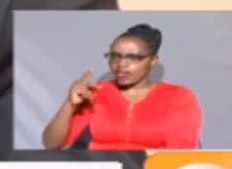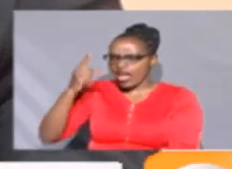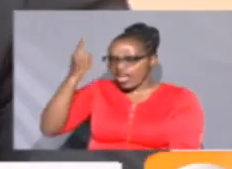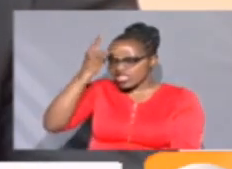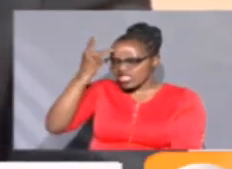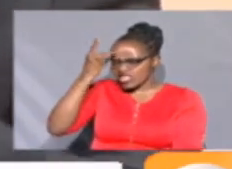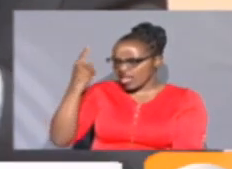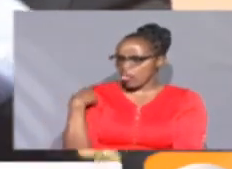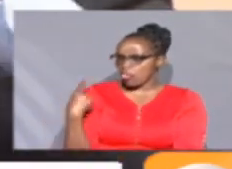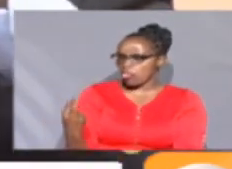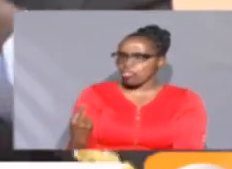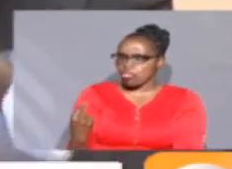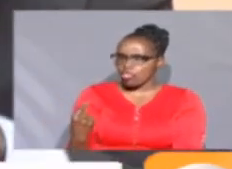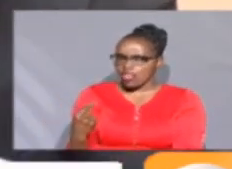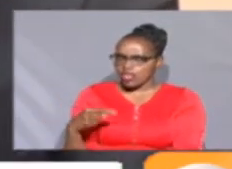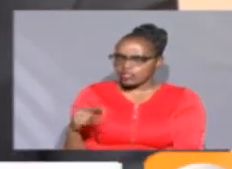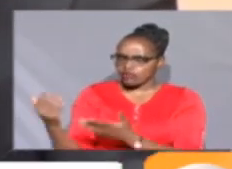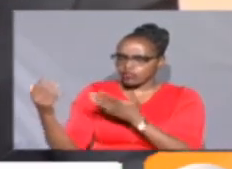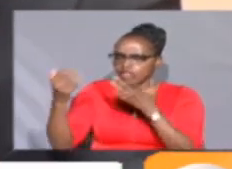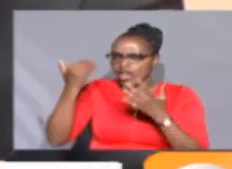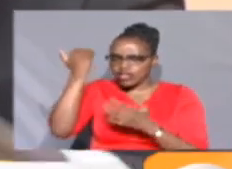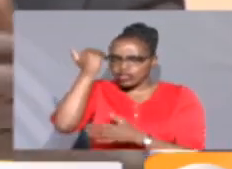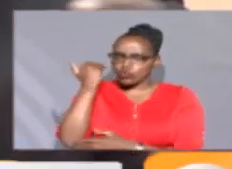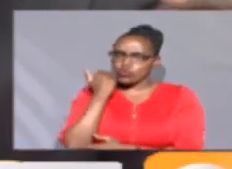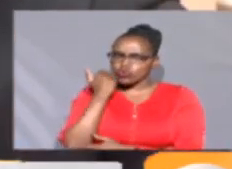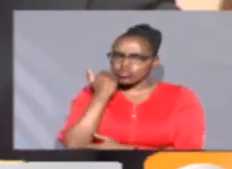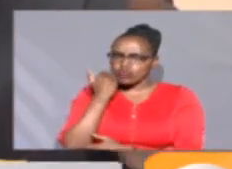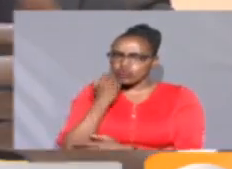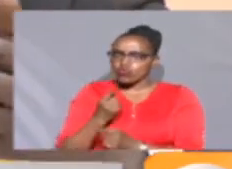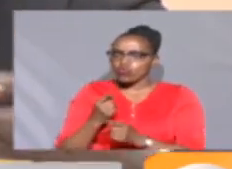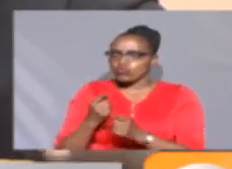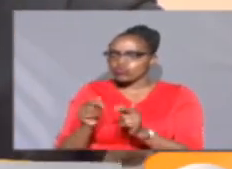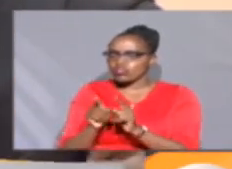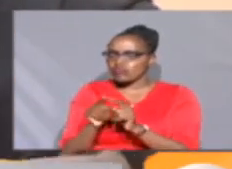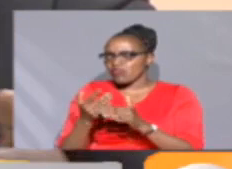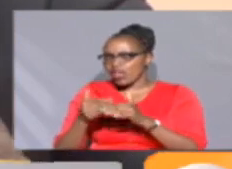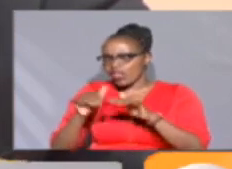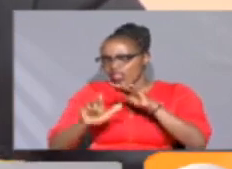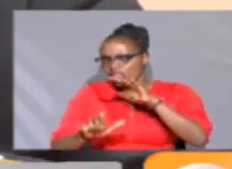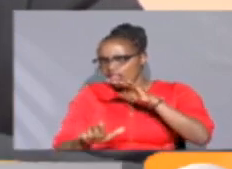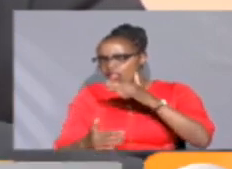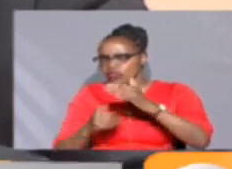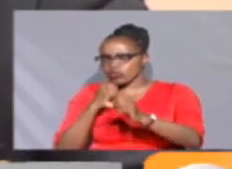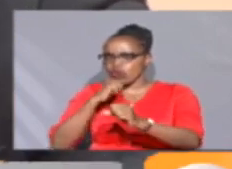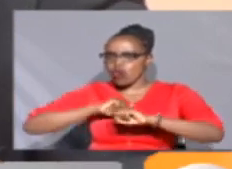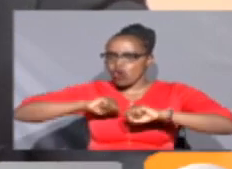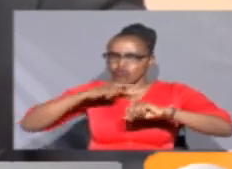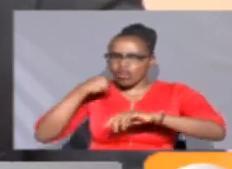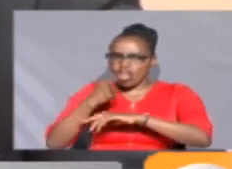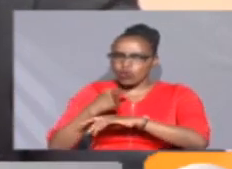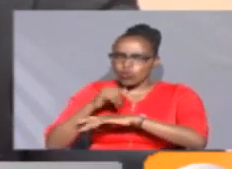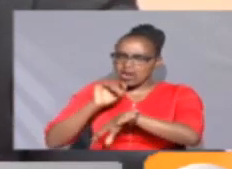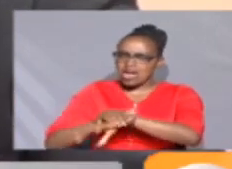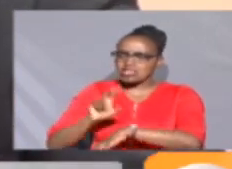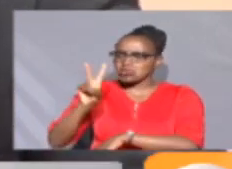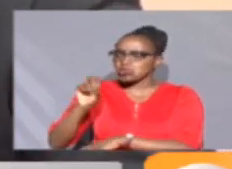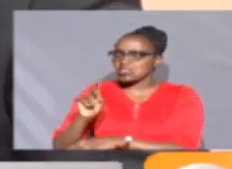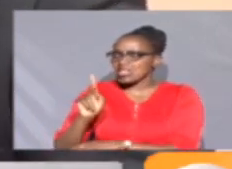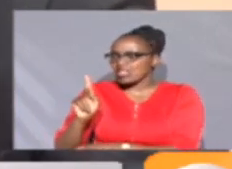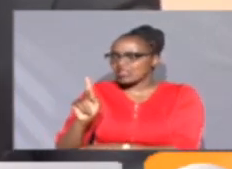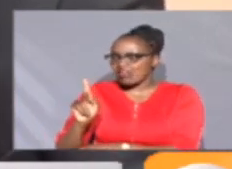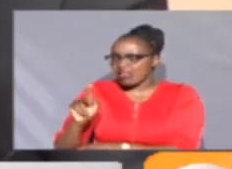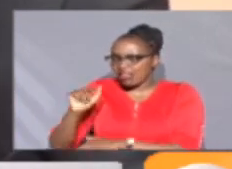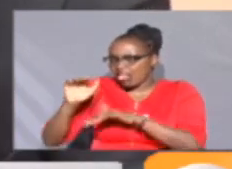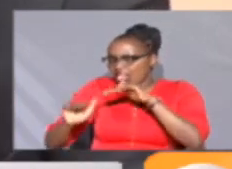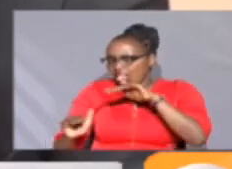other day. Is taken to court together with several junior officers, people who earn barely 20,000. But